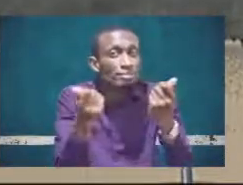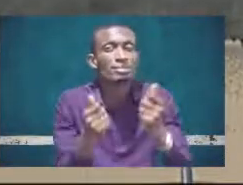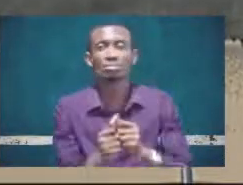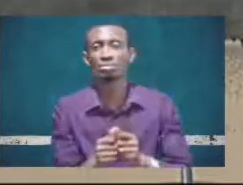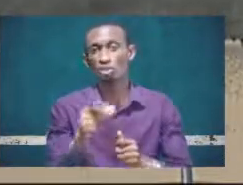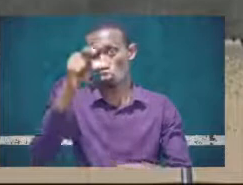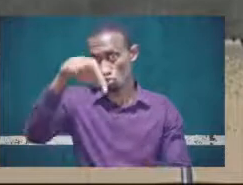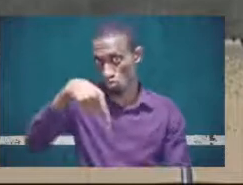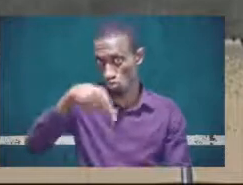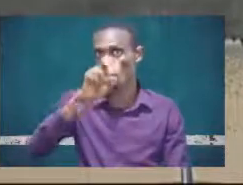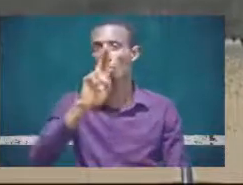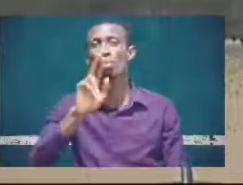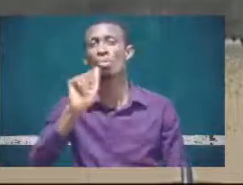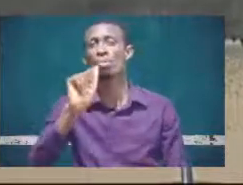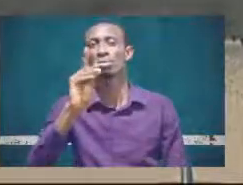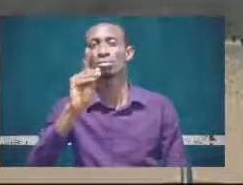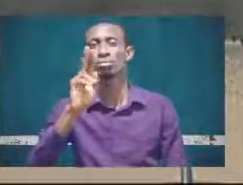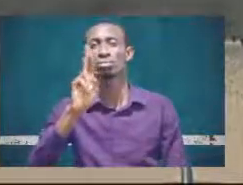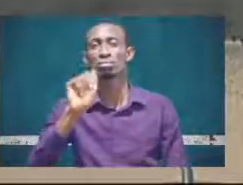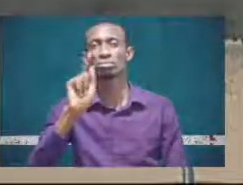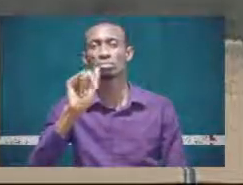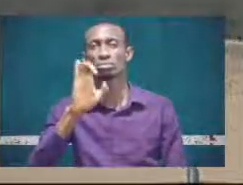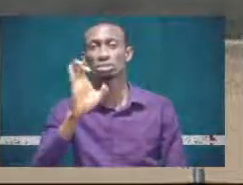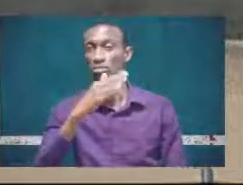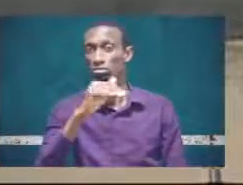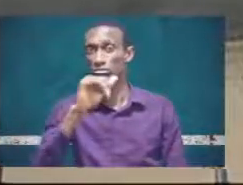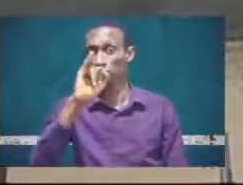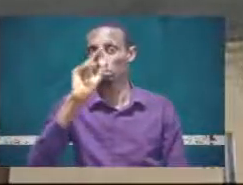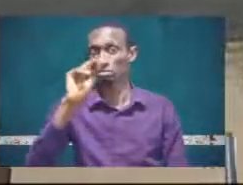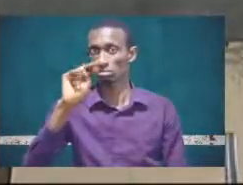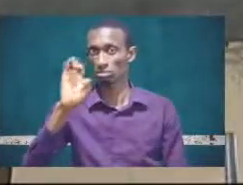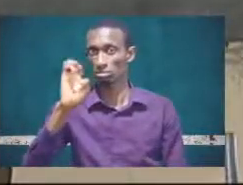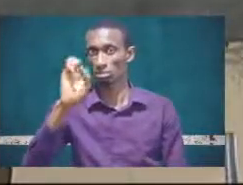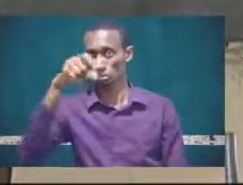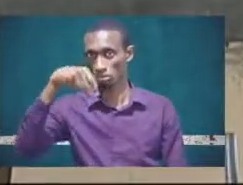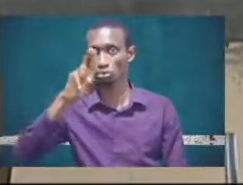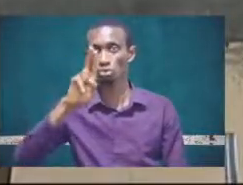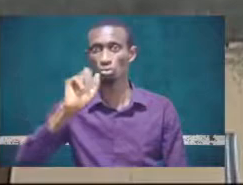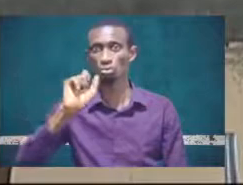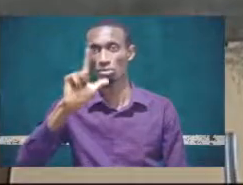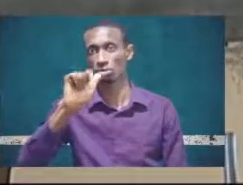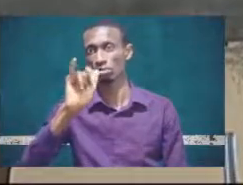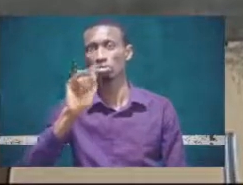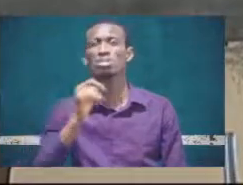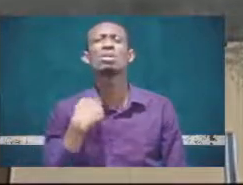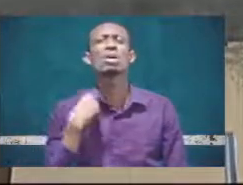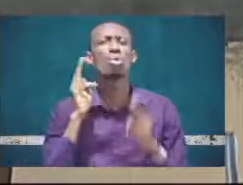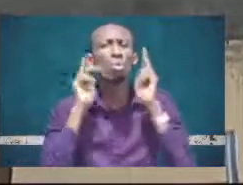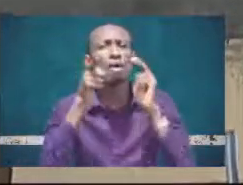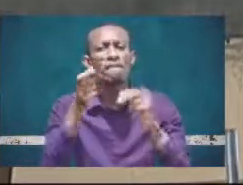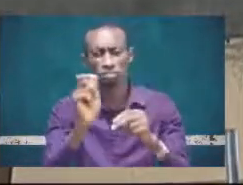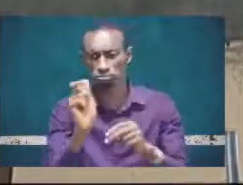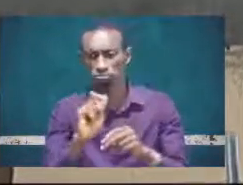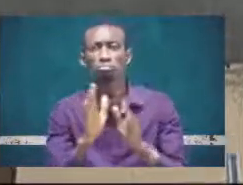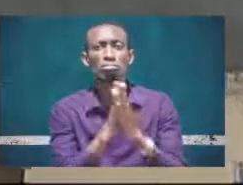quadratic inequality. Dear students, I hope you have your pens and the exercise book. So we